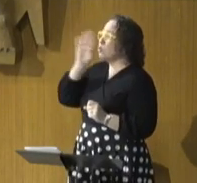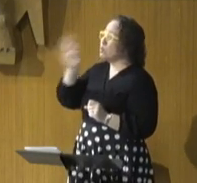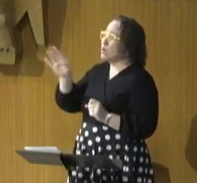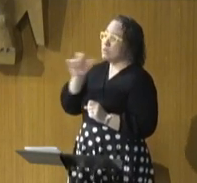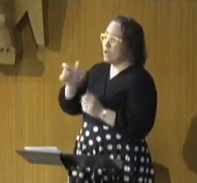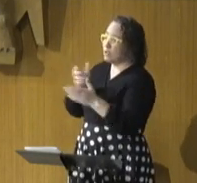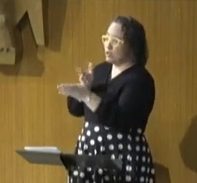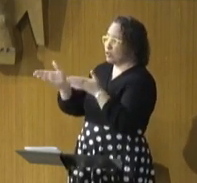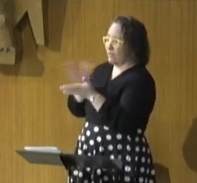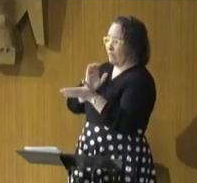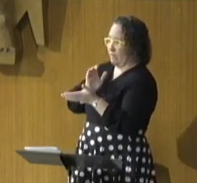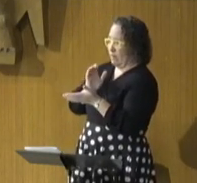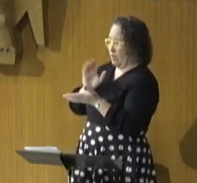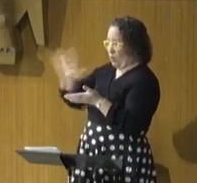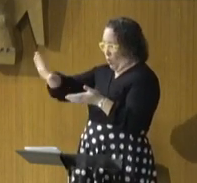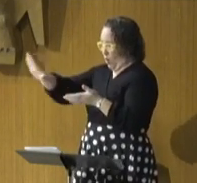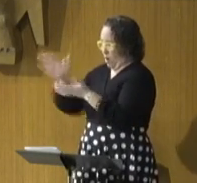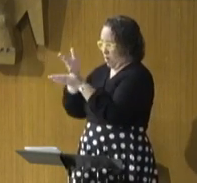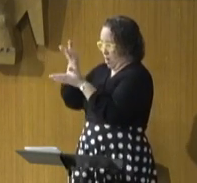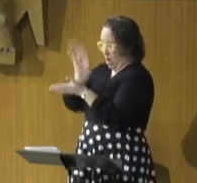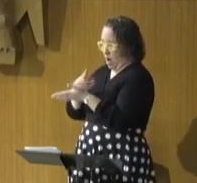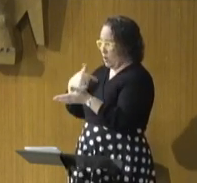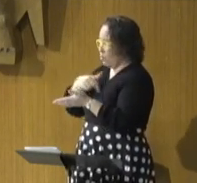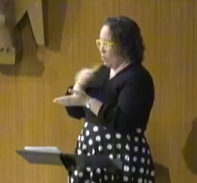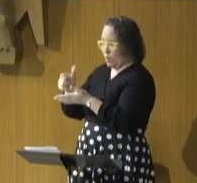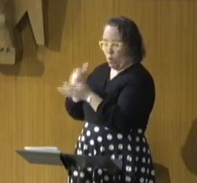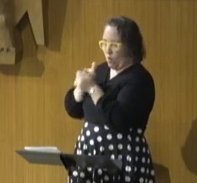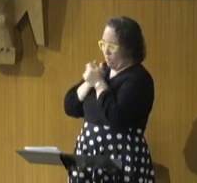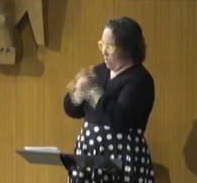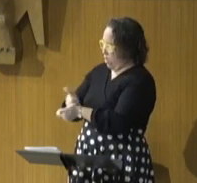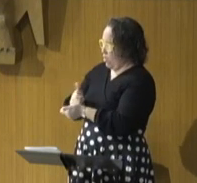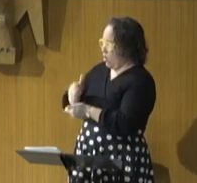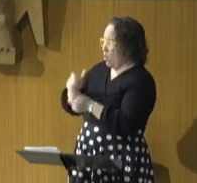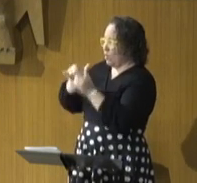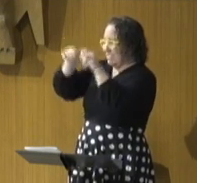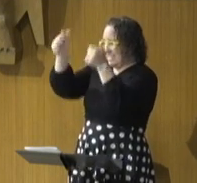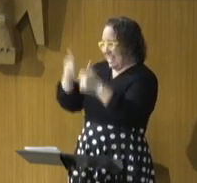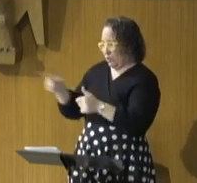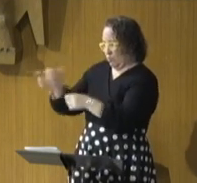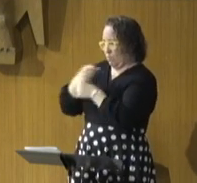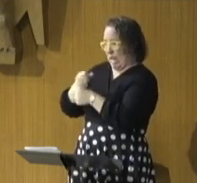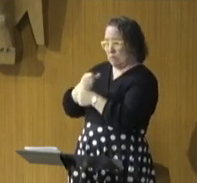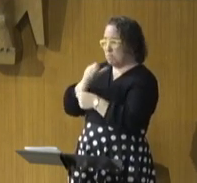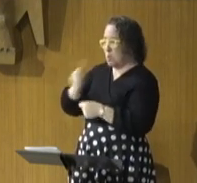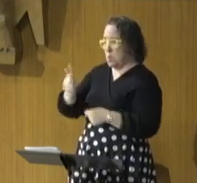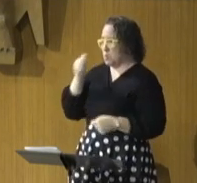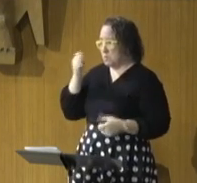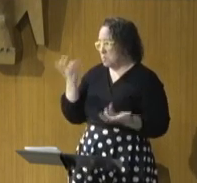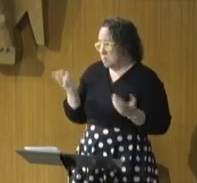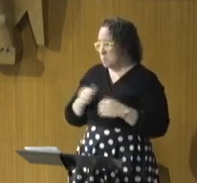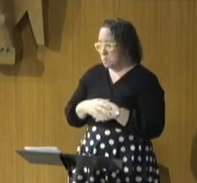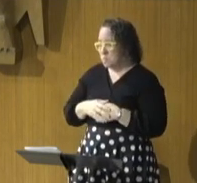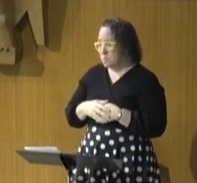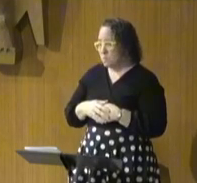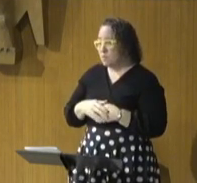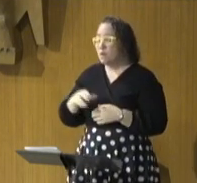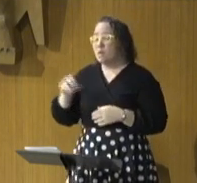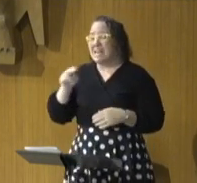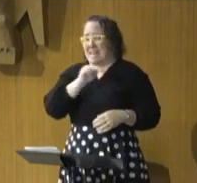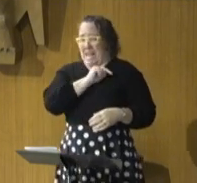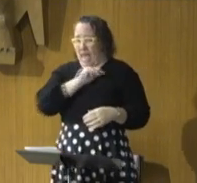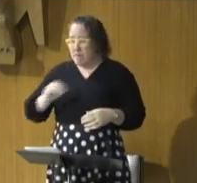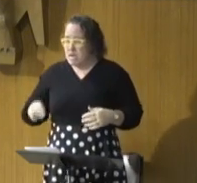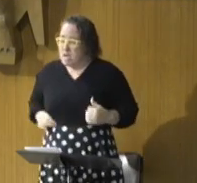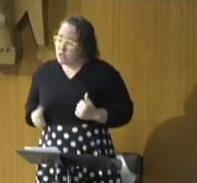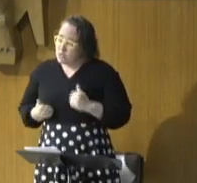not serve your gods, and we will not worship the golden statue that you have set up. Then Nebuchadnezzar was